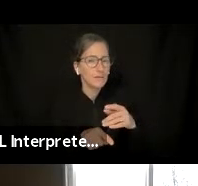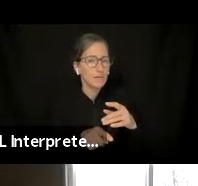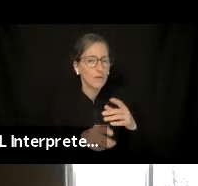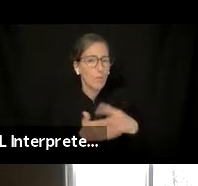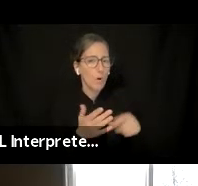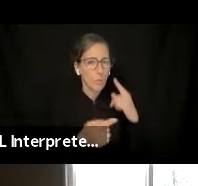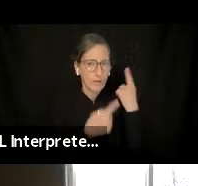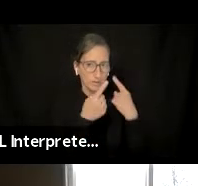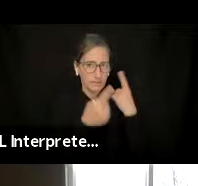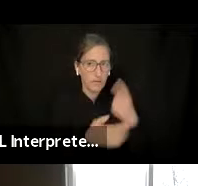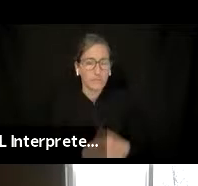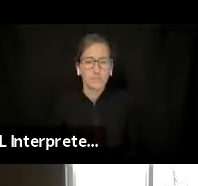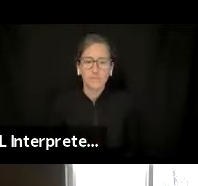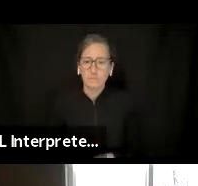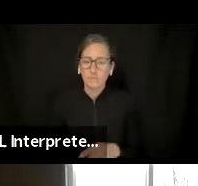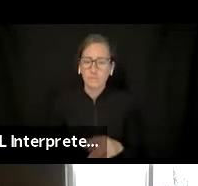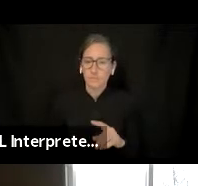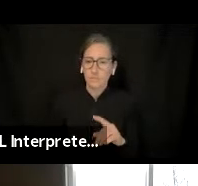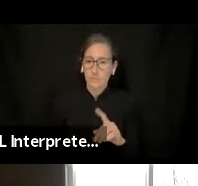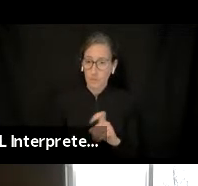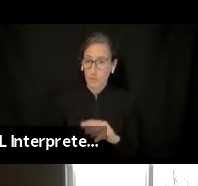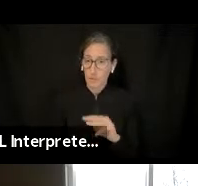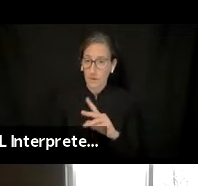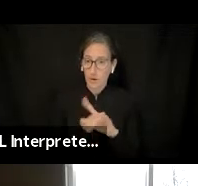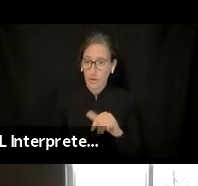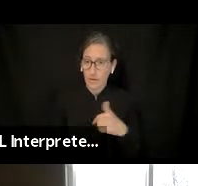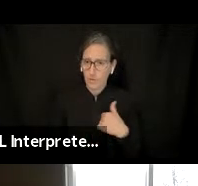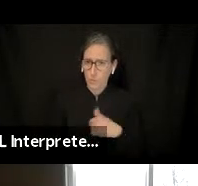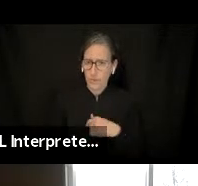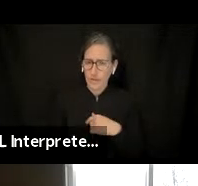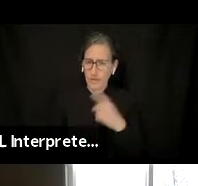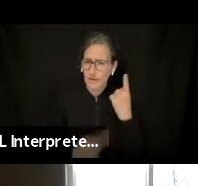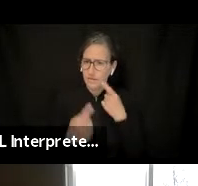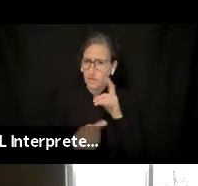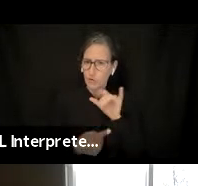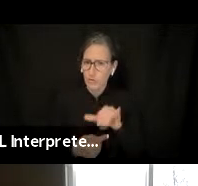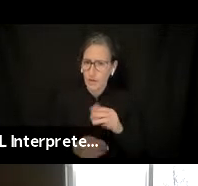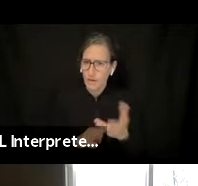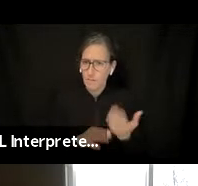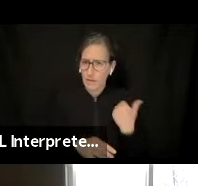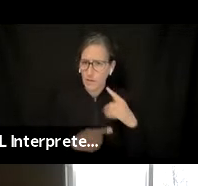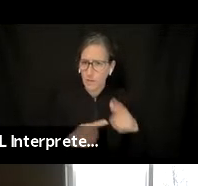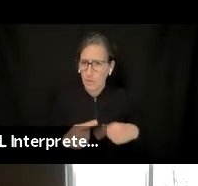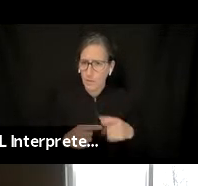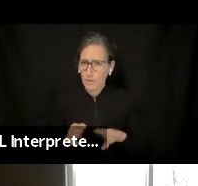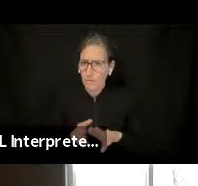Mary, did we look at that, or when we developed it, or do you have any